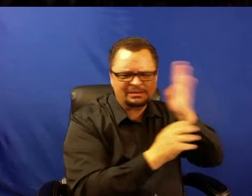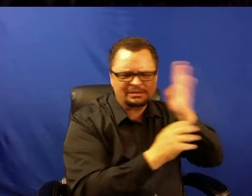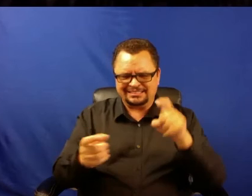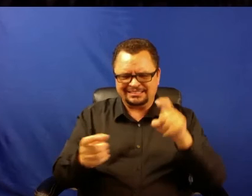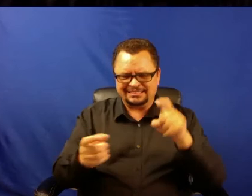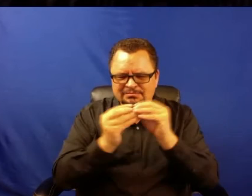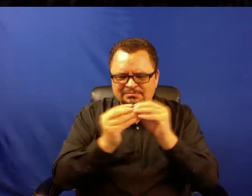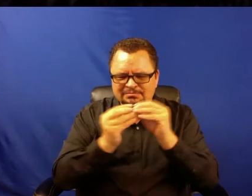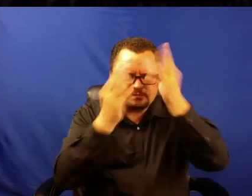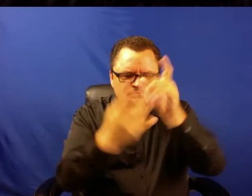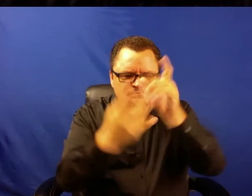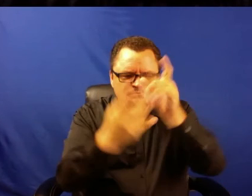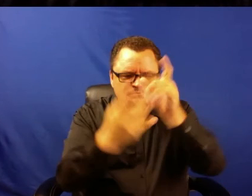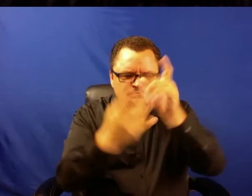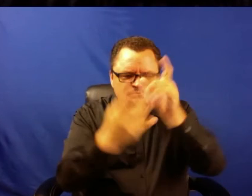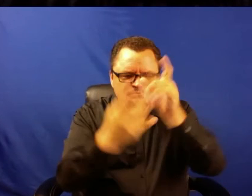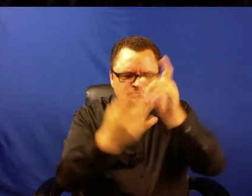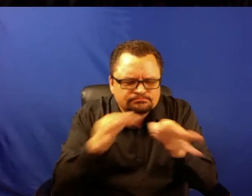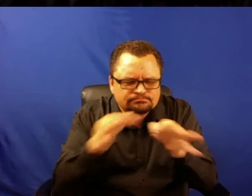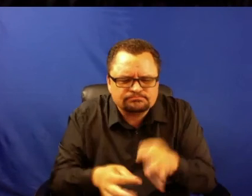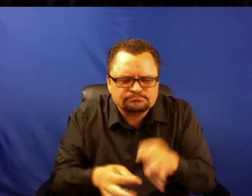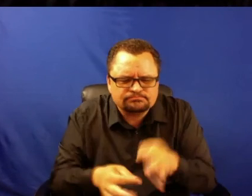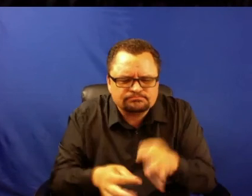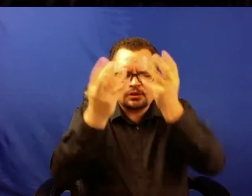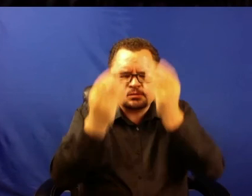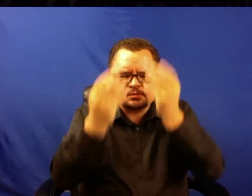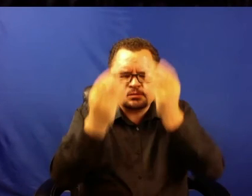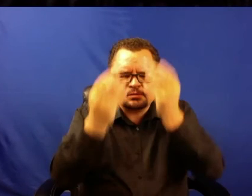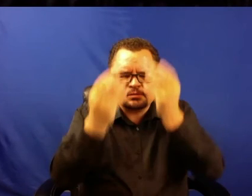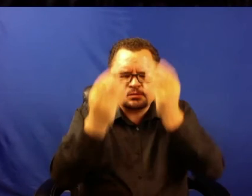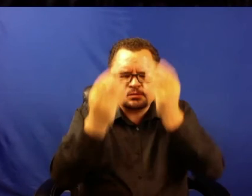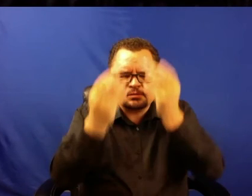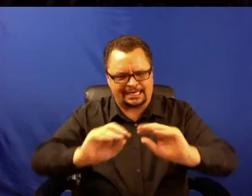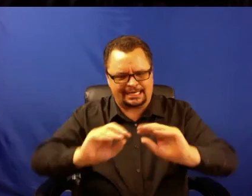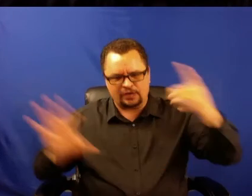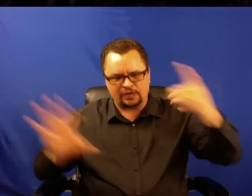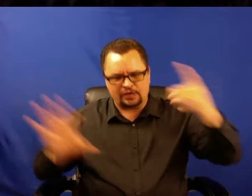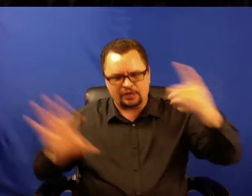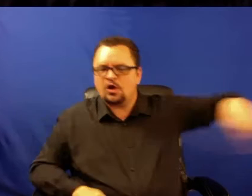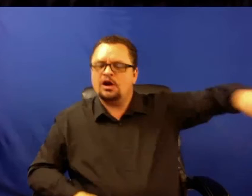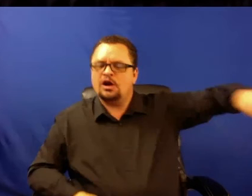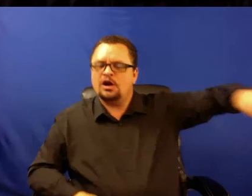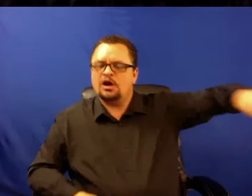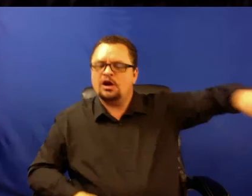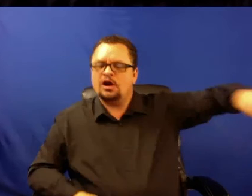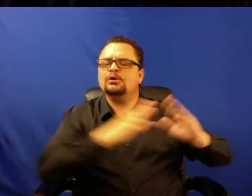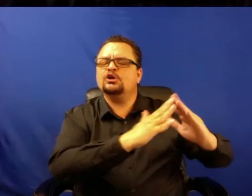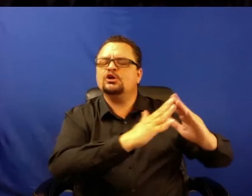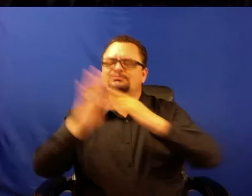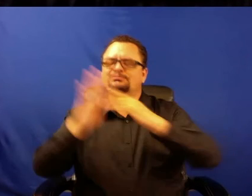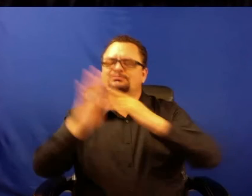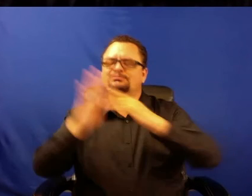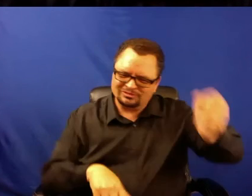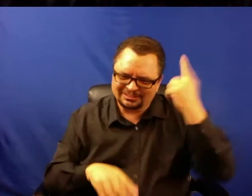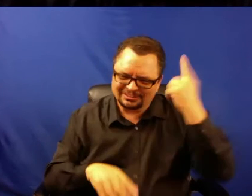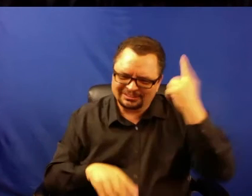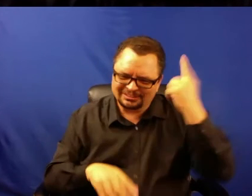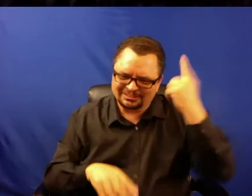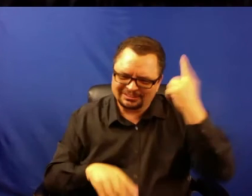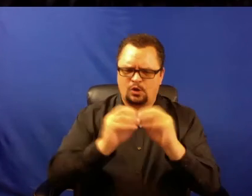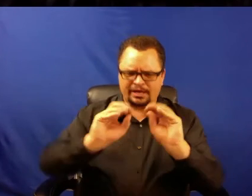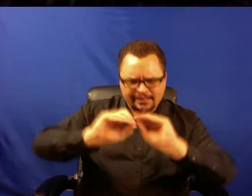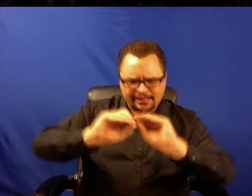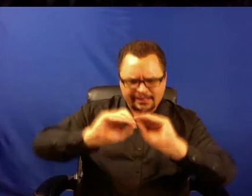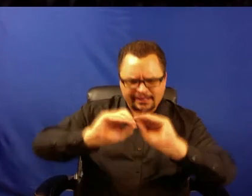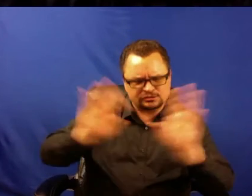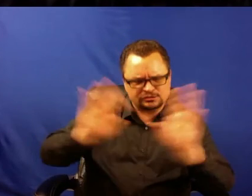consumption. So just wanted to provide that. And then if anyone has any questions, because I do think it's important that